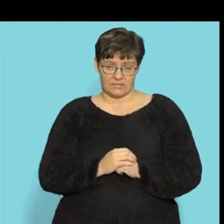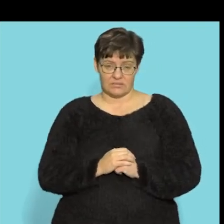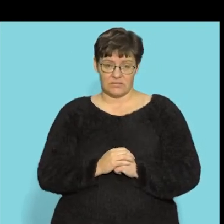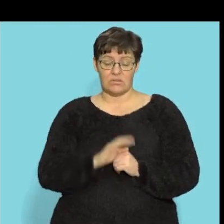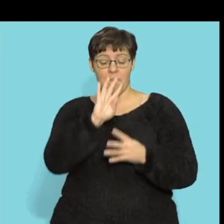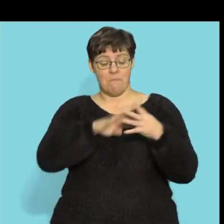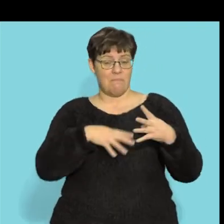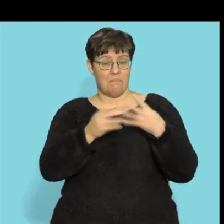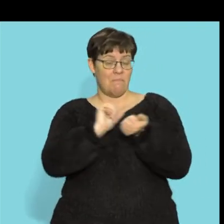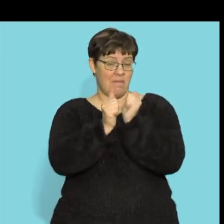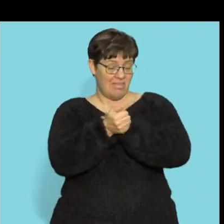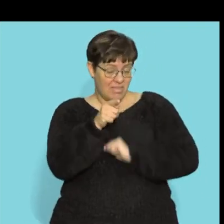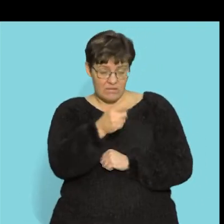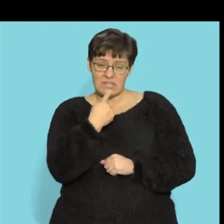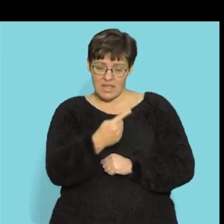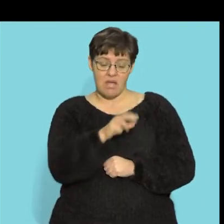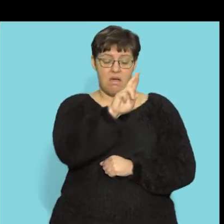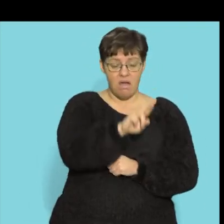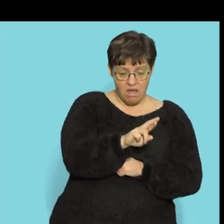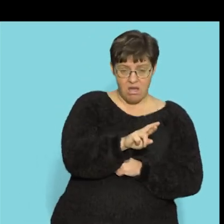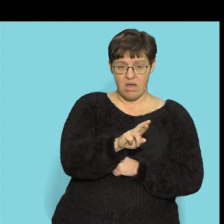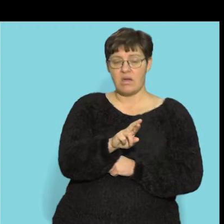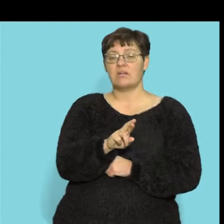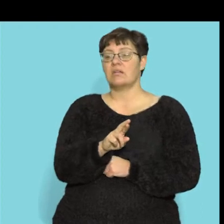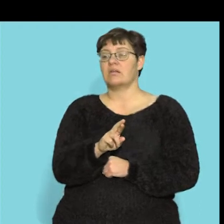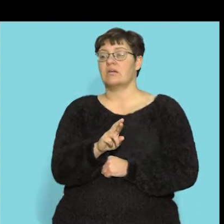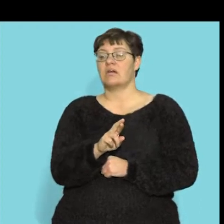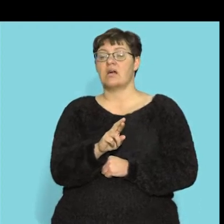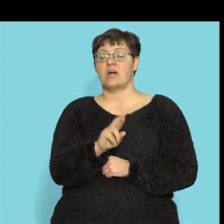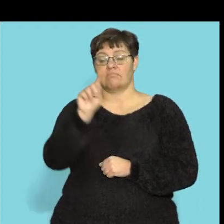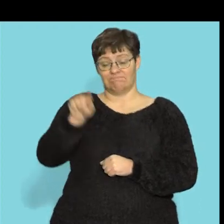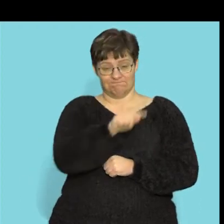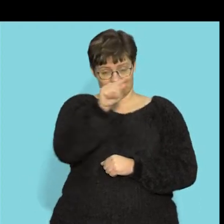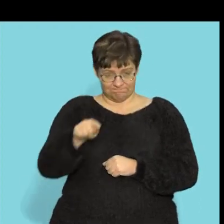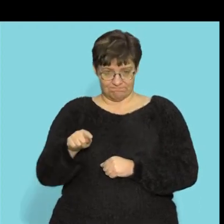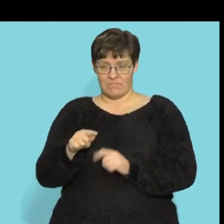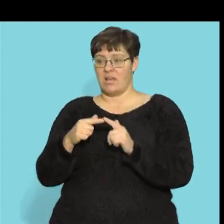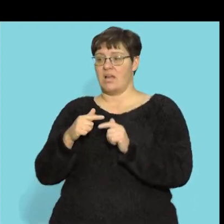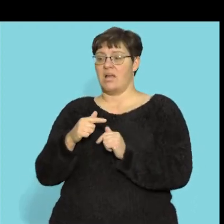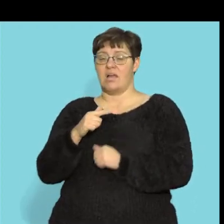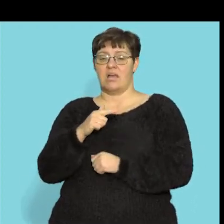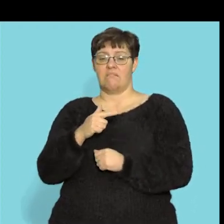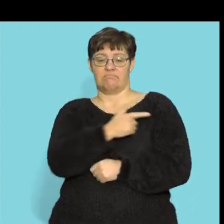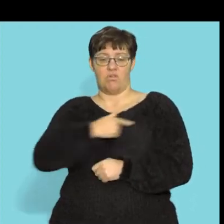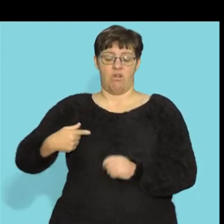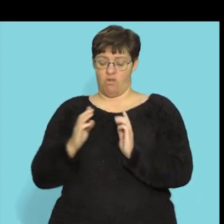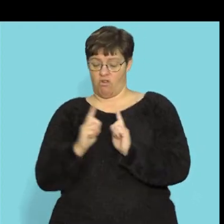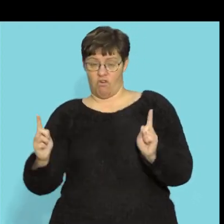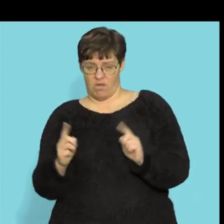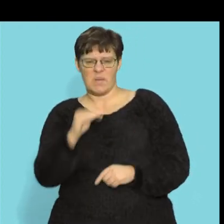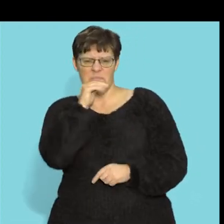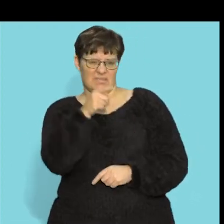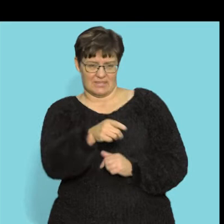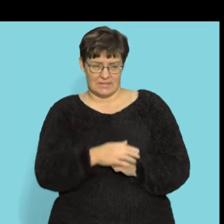in short, mathematically, we are saying R is directly proportional to length. Okay, that's what it